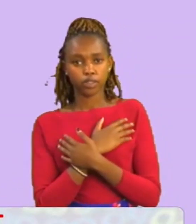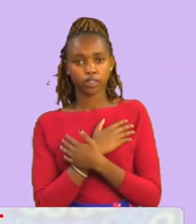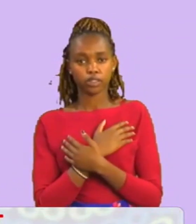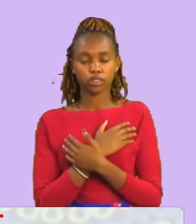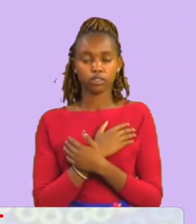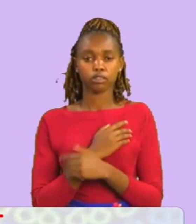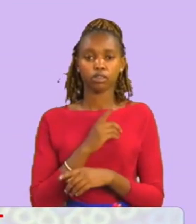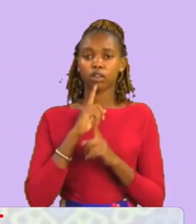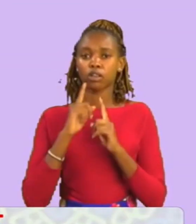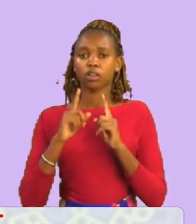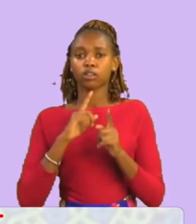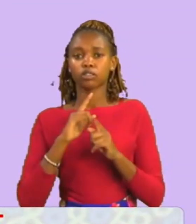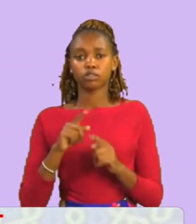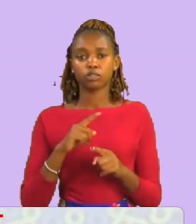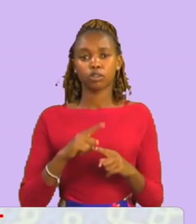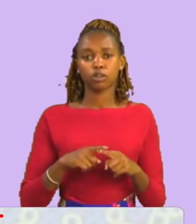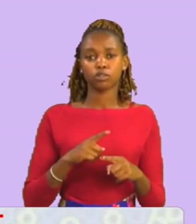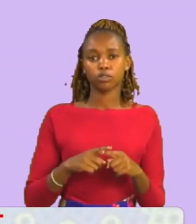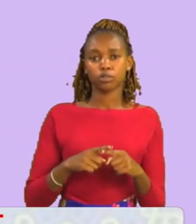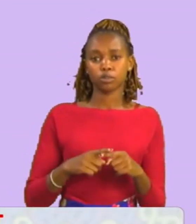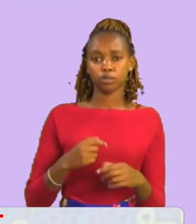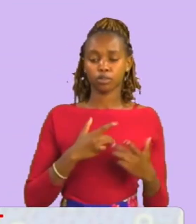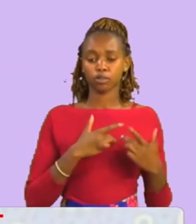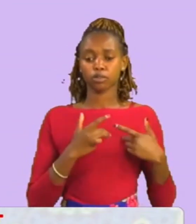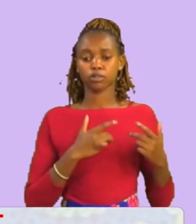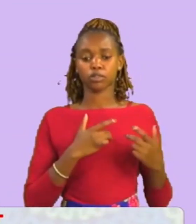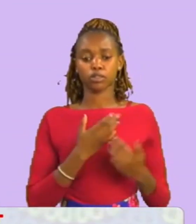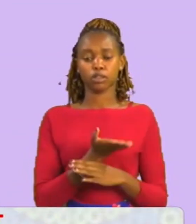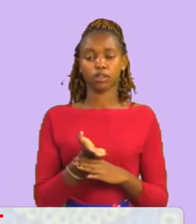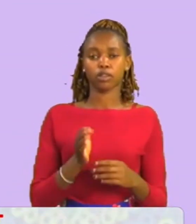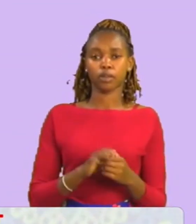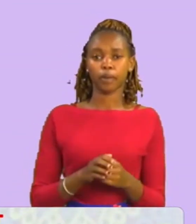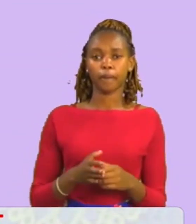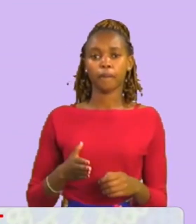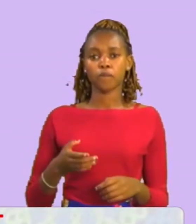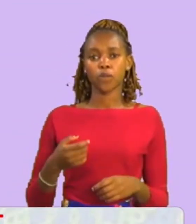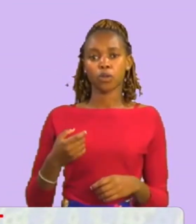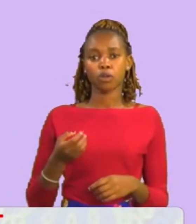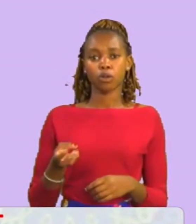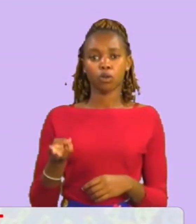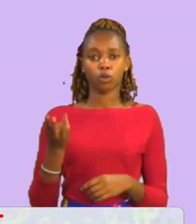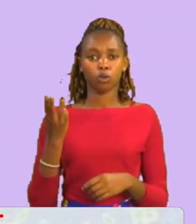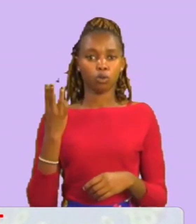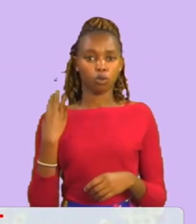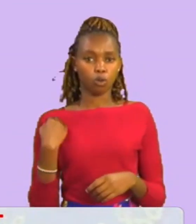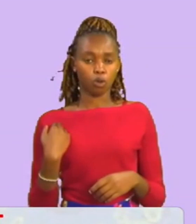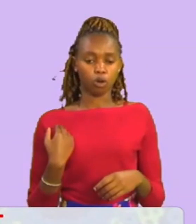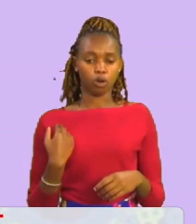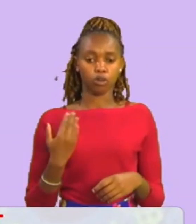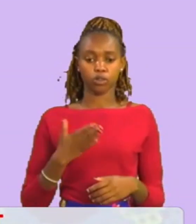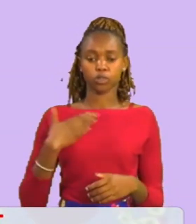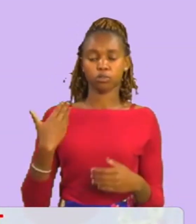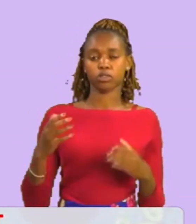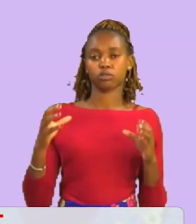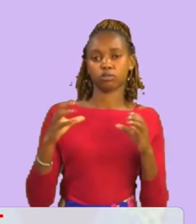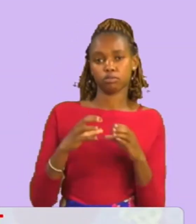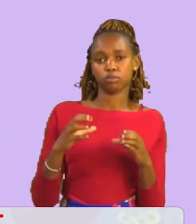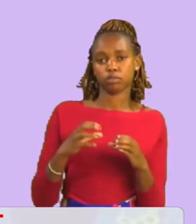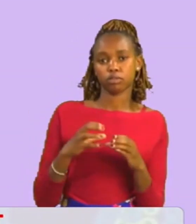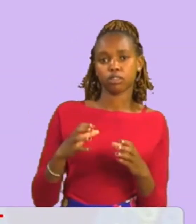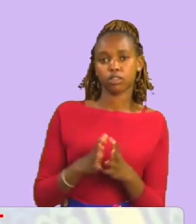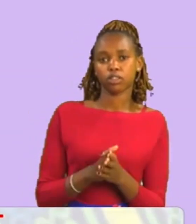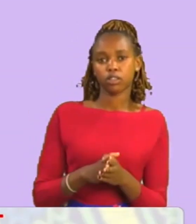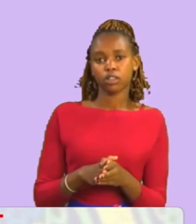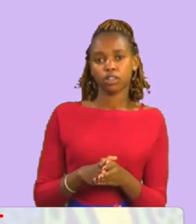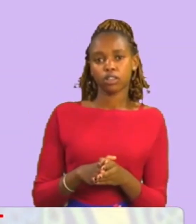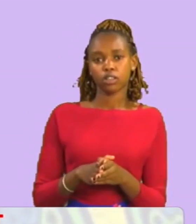to. I consider them, you know, what I look my small, you know, circle tight. Unajua kitu kama hiyo. But then again, vile hii mwaka